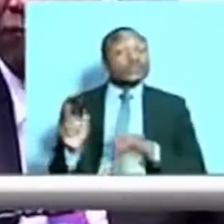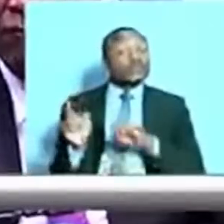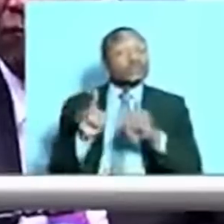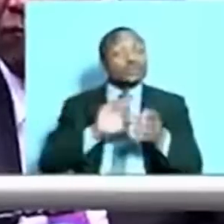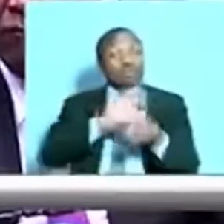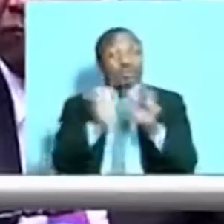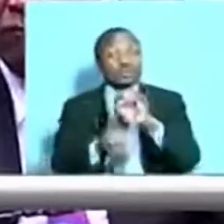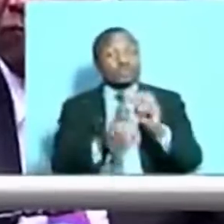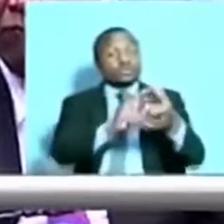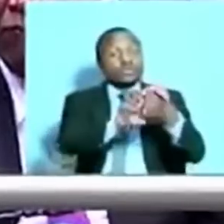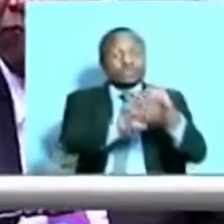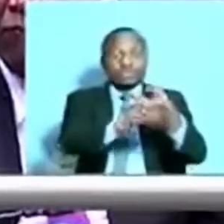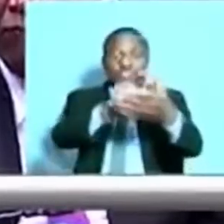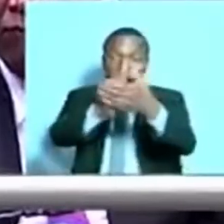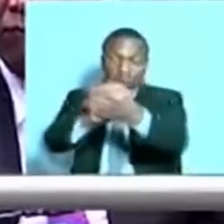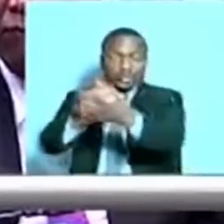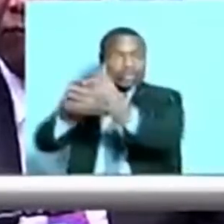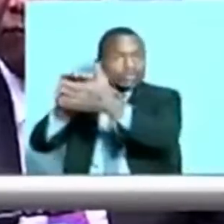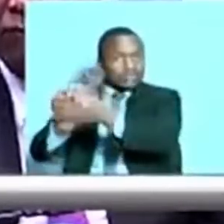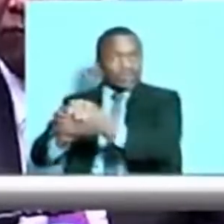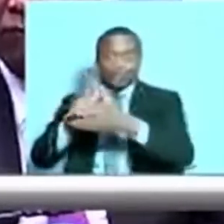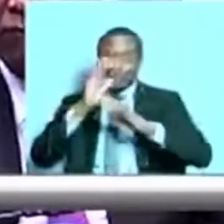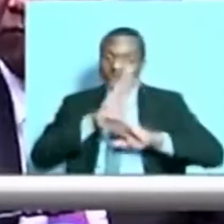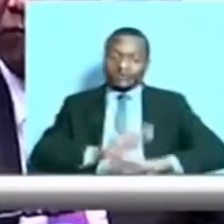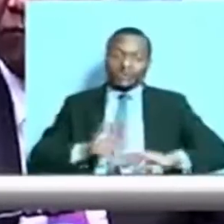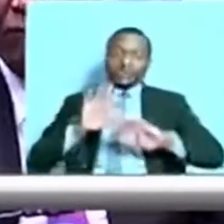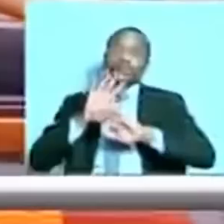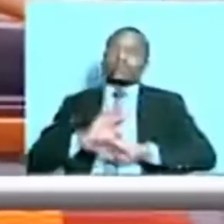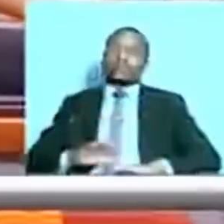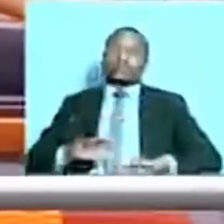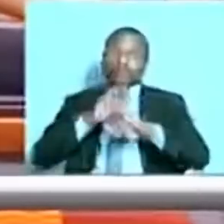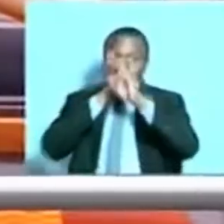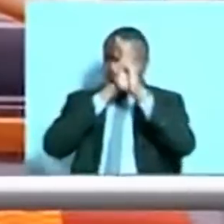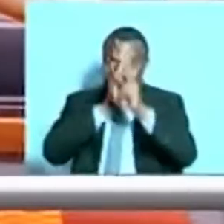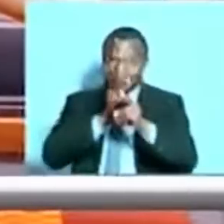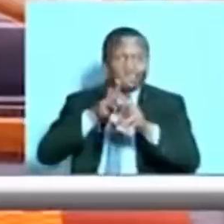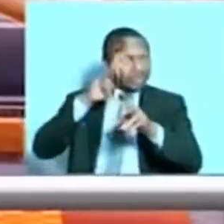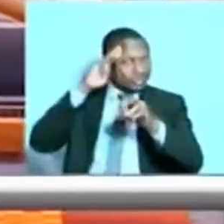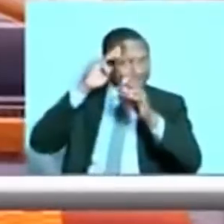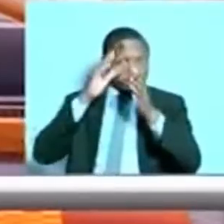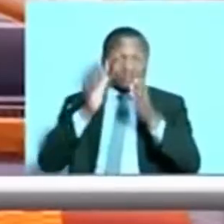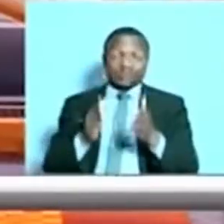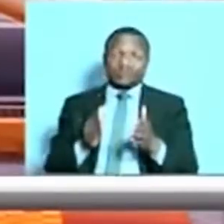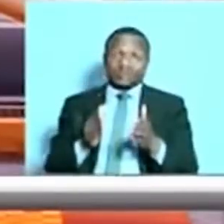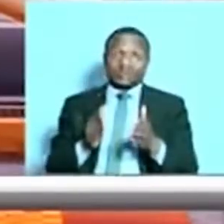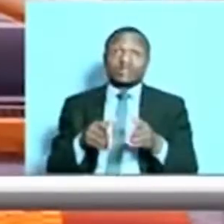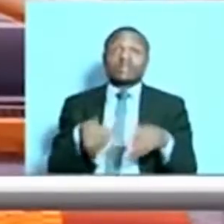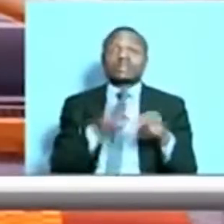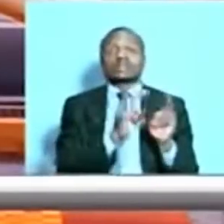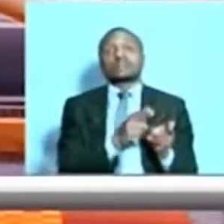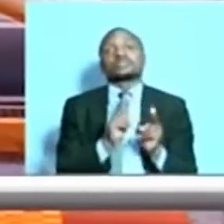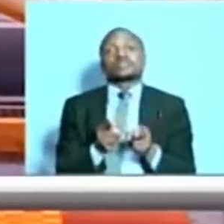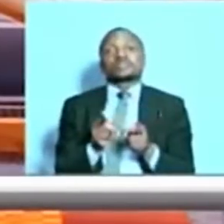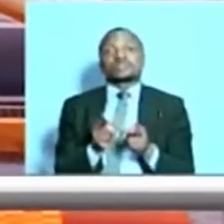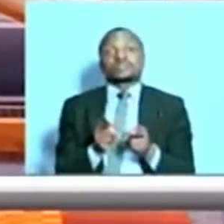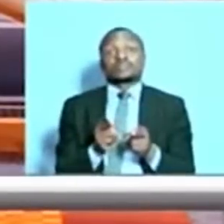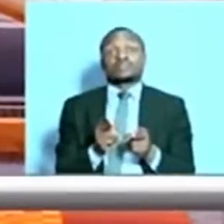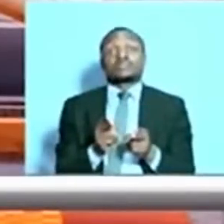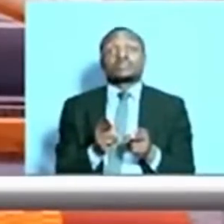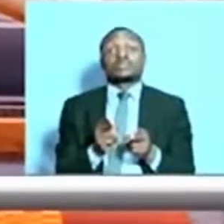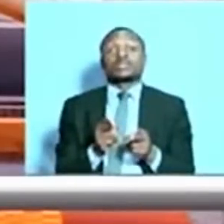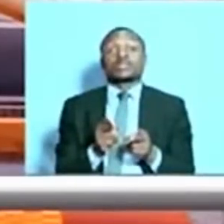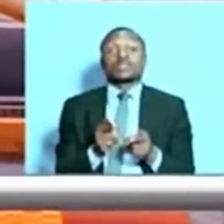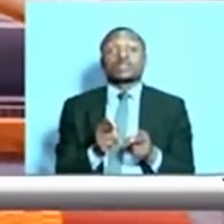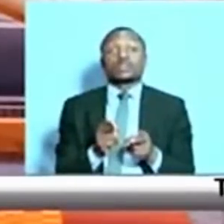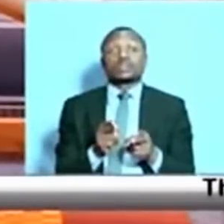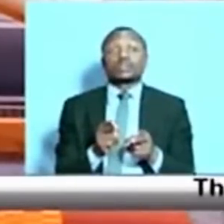them. Order, before he comes. The Honorable Minister is responding. So I'm going to